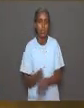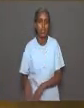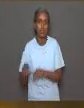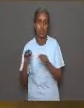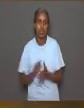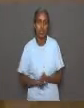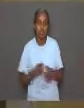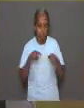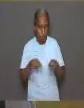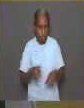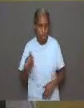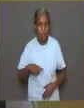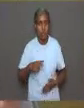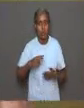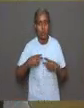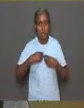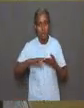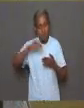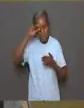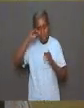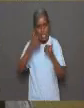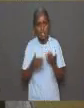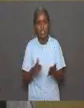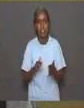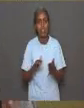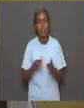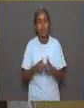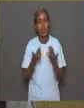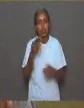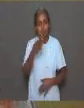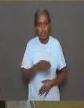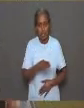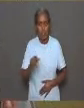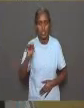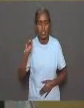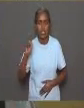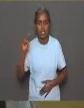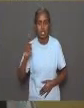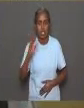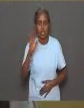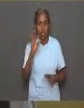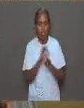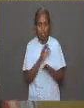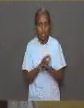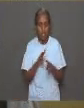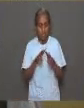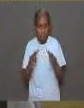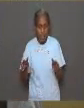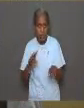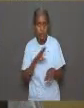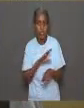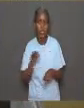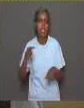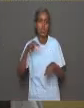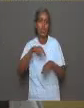Great work, students. Today we have learned how to graph the sine function with